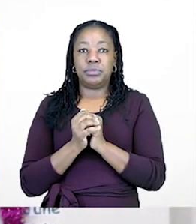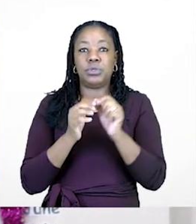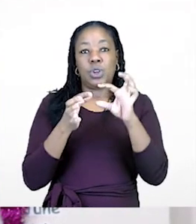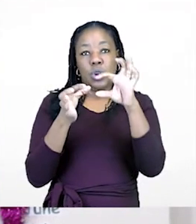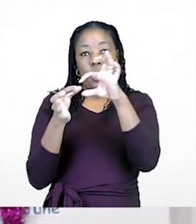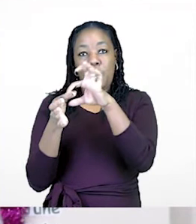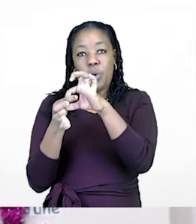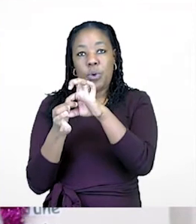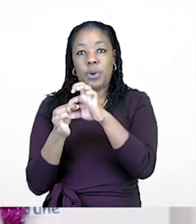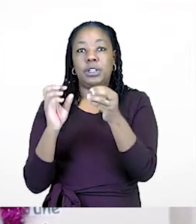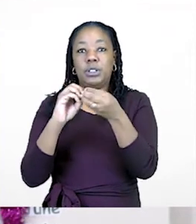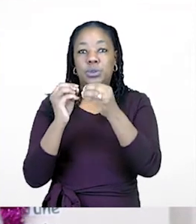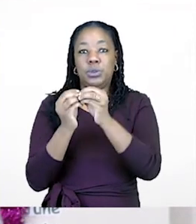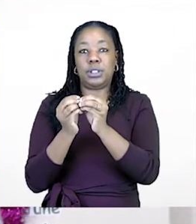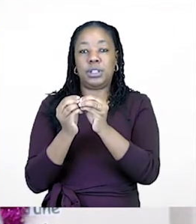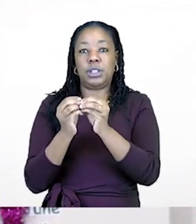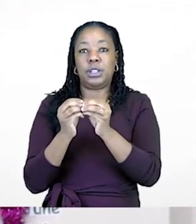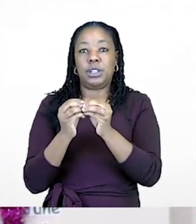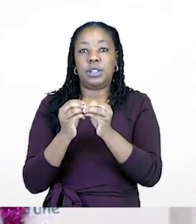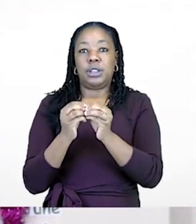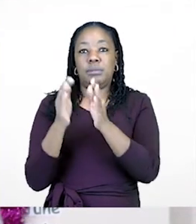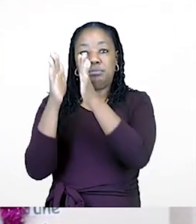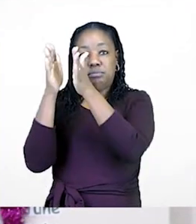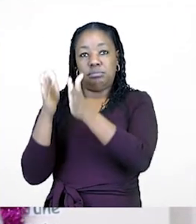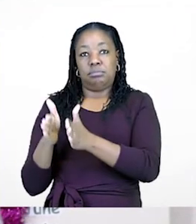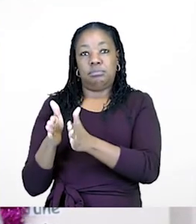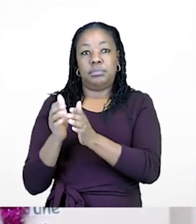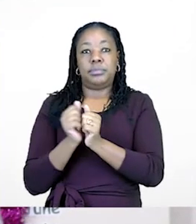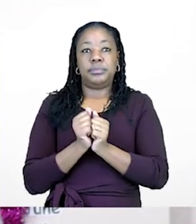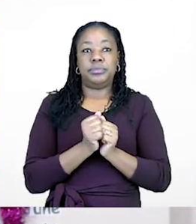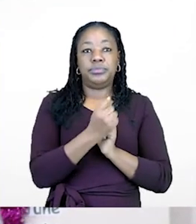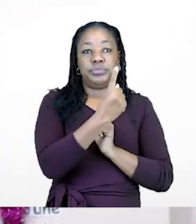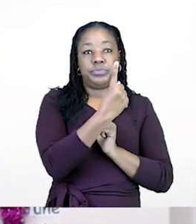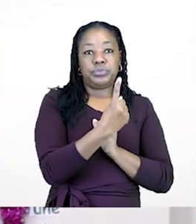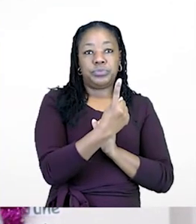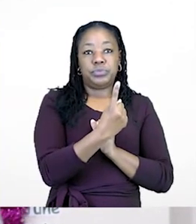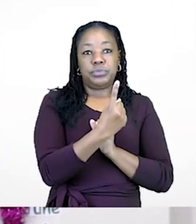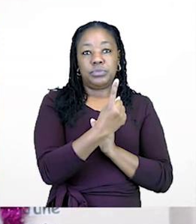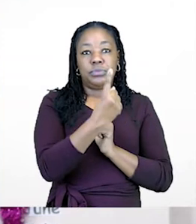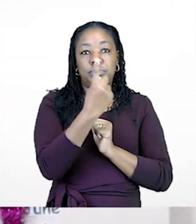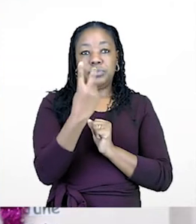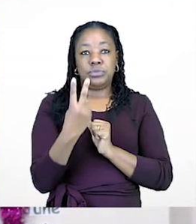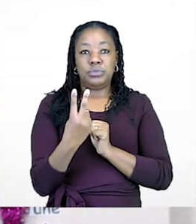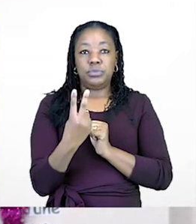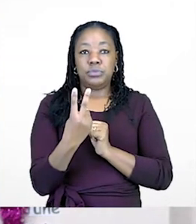here. All right, so let us begin. 1,